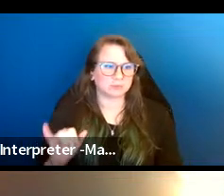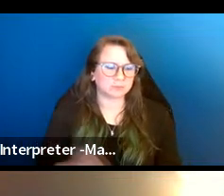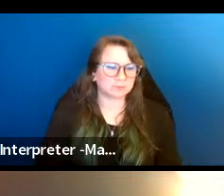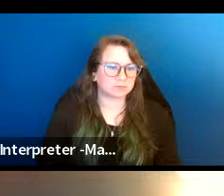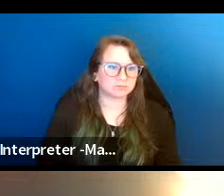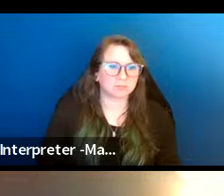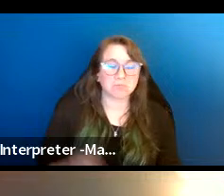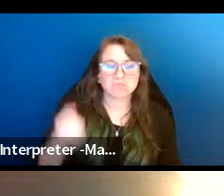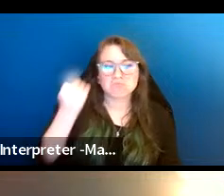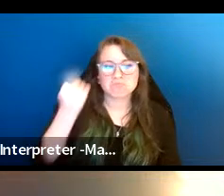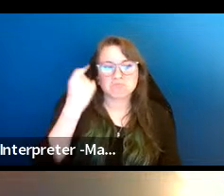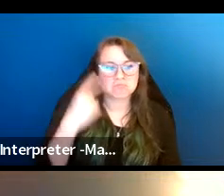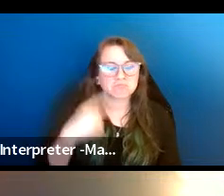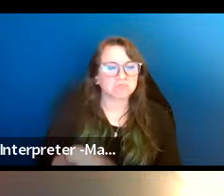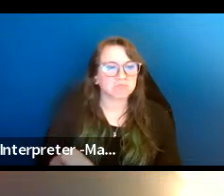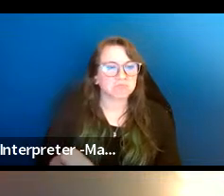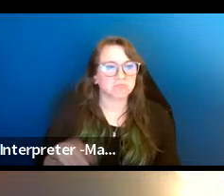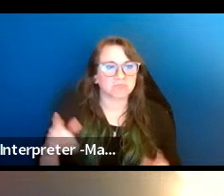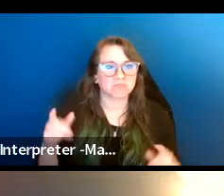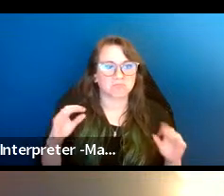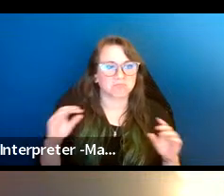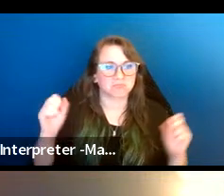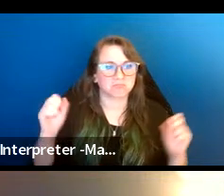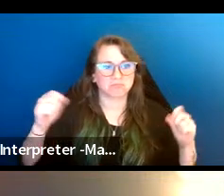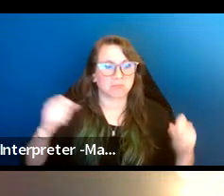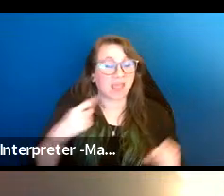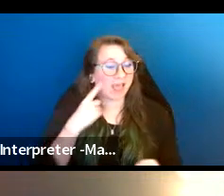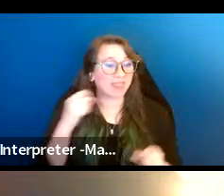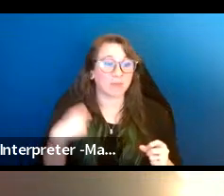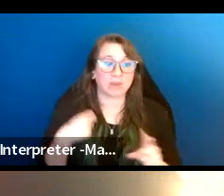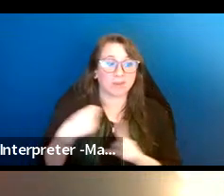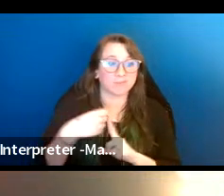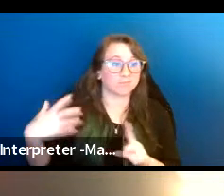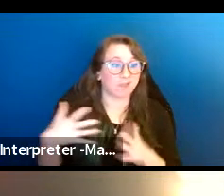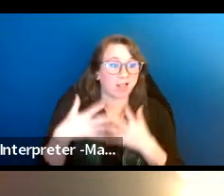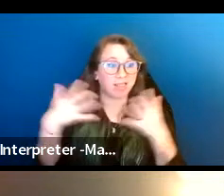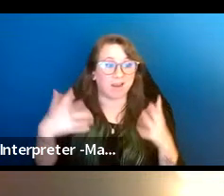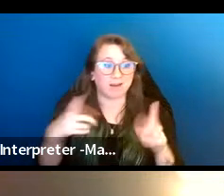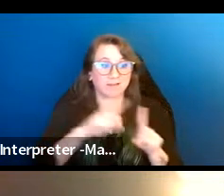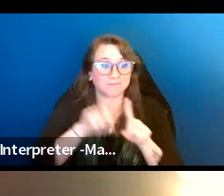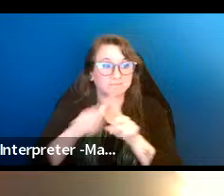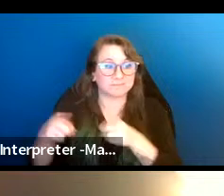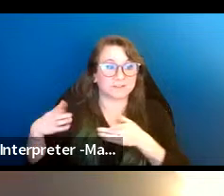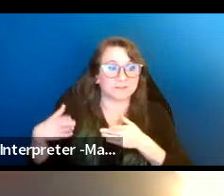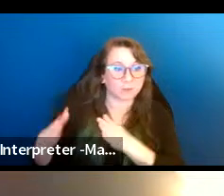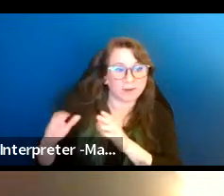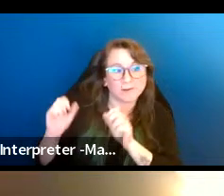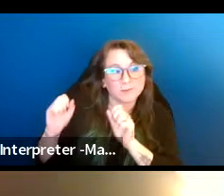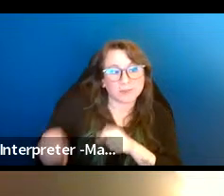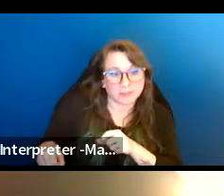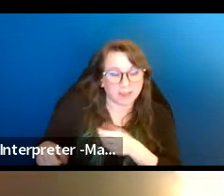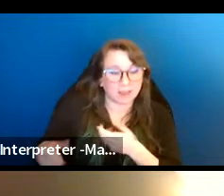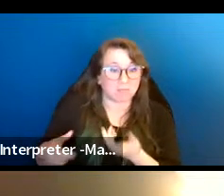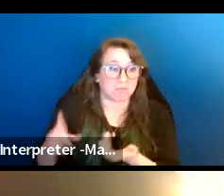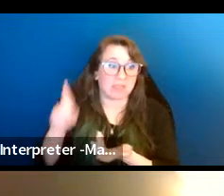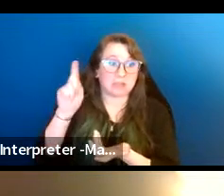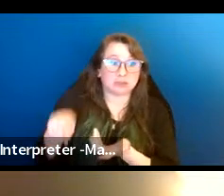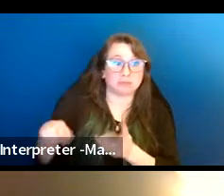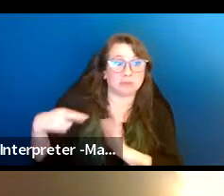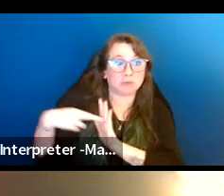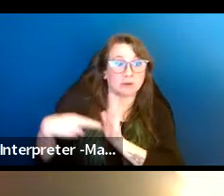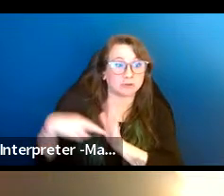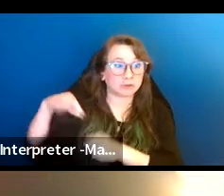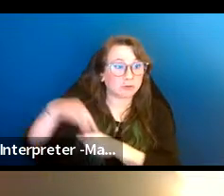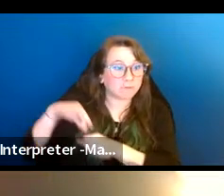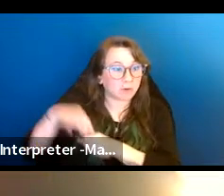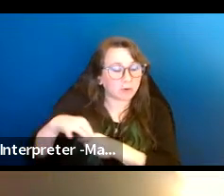think Photocopy we is a can good idea. we could get into a lot of different ways. There can also be, I mean, they should be registered voters, so